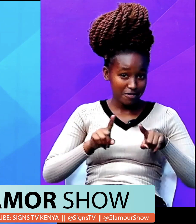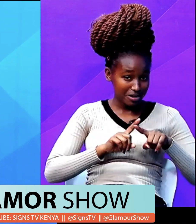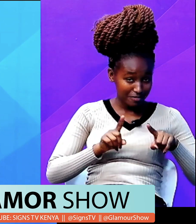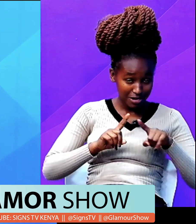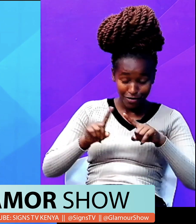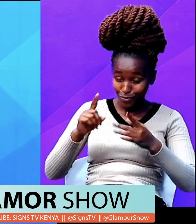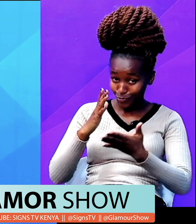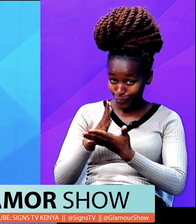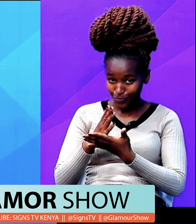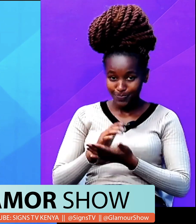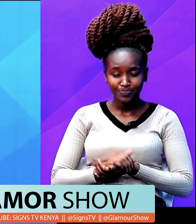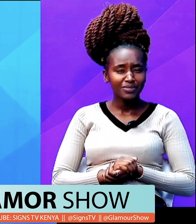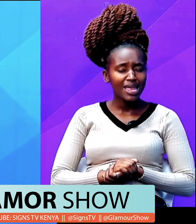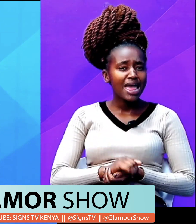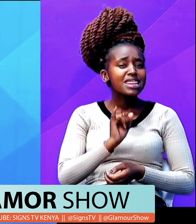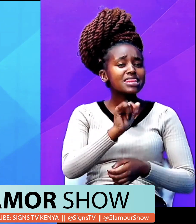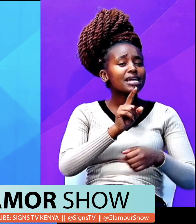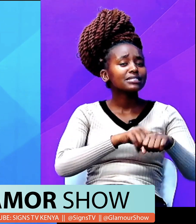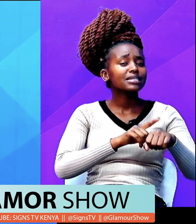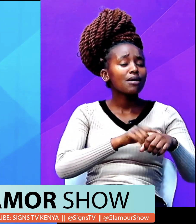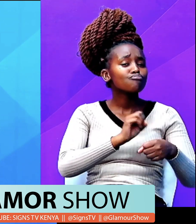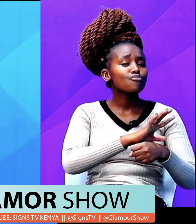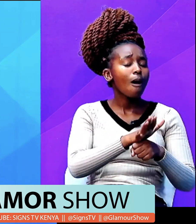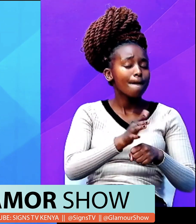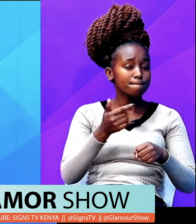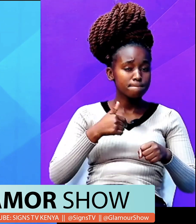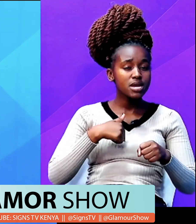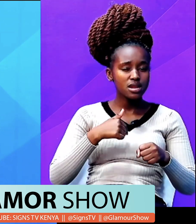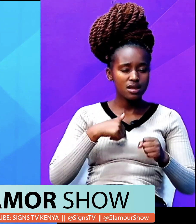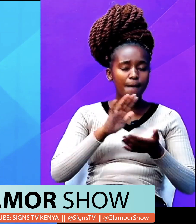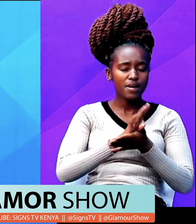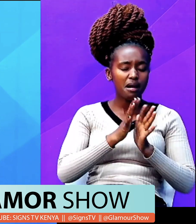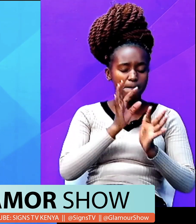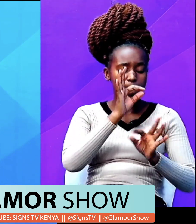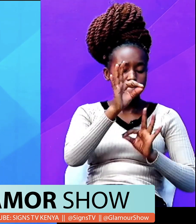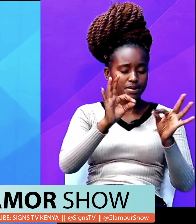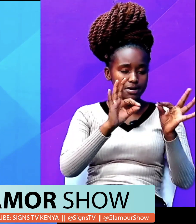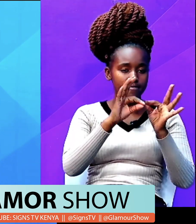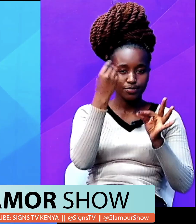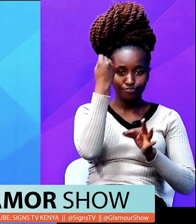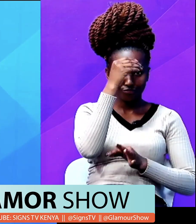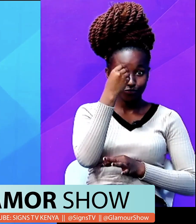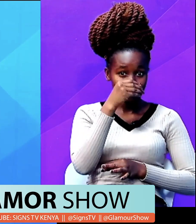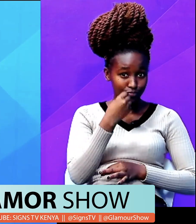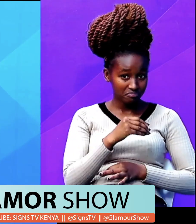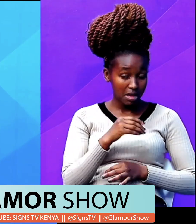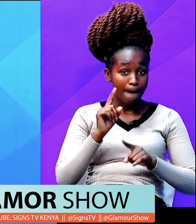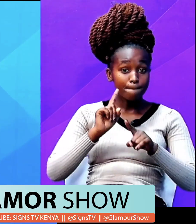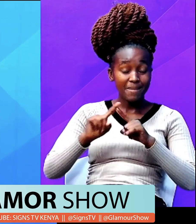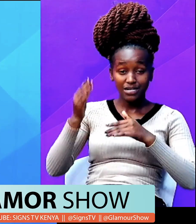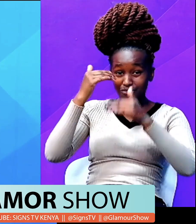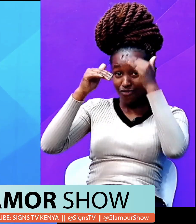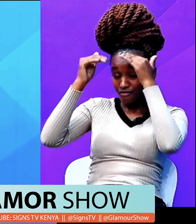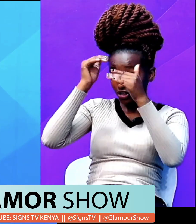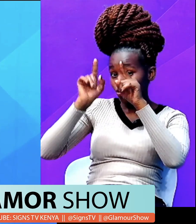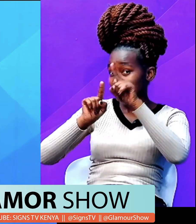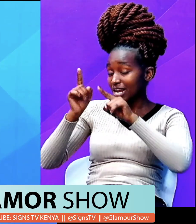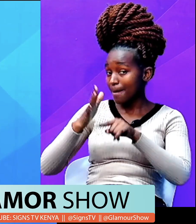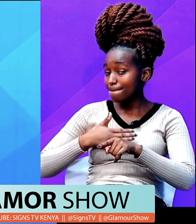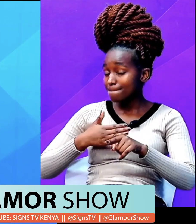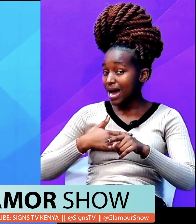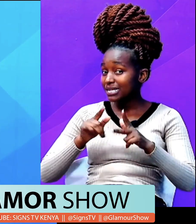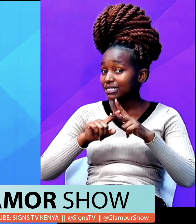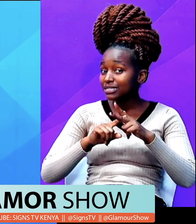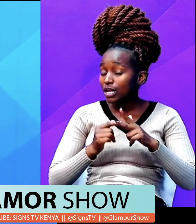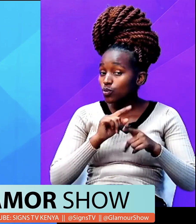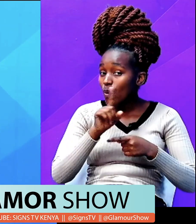time, it was a perfect time for me to perfect my skill. But professionally, I started my journey